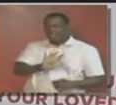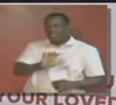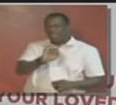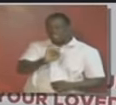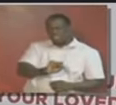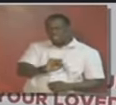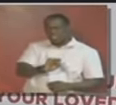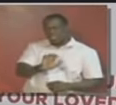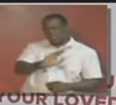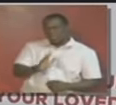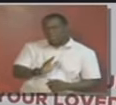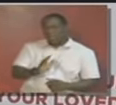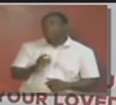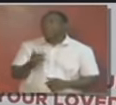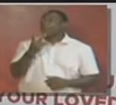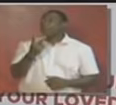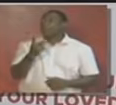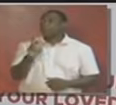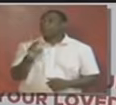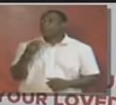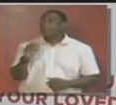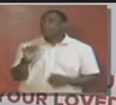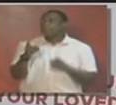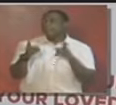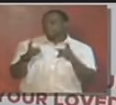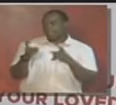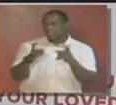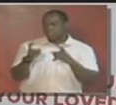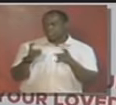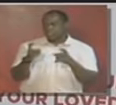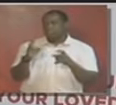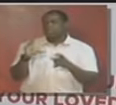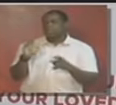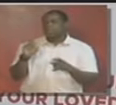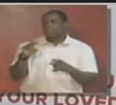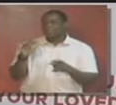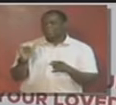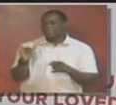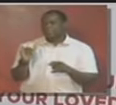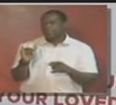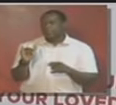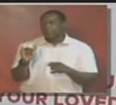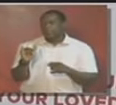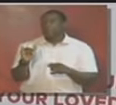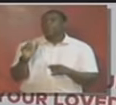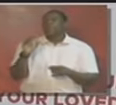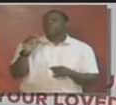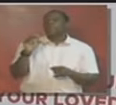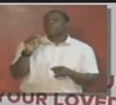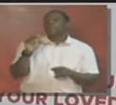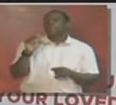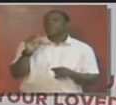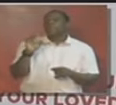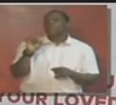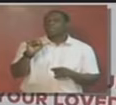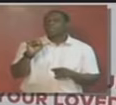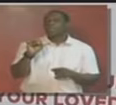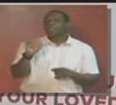RHAs managing Caroni, North Central RHA, as well as the Southwest RHA, and most of the cases we've been getting